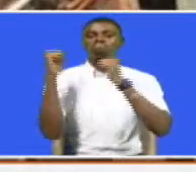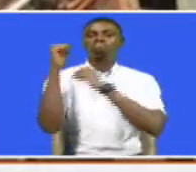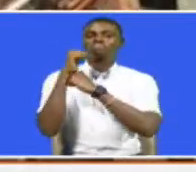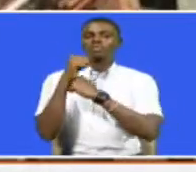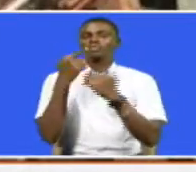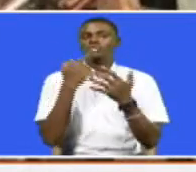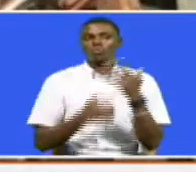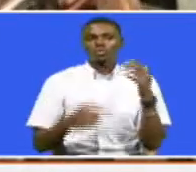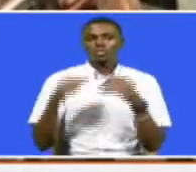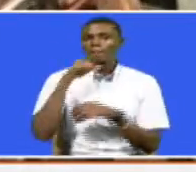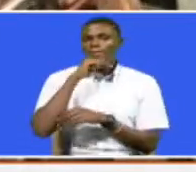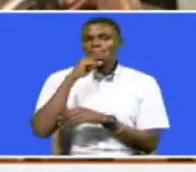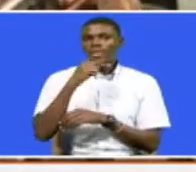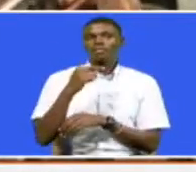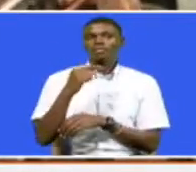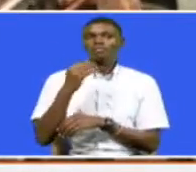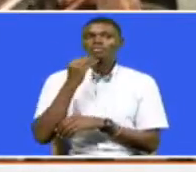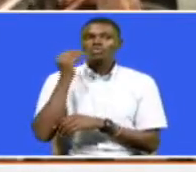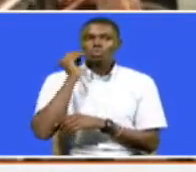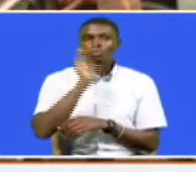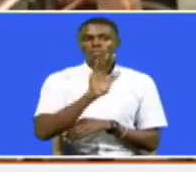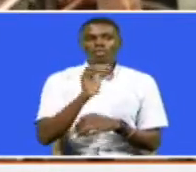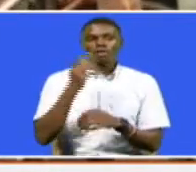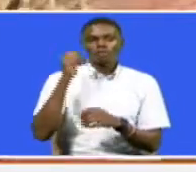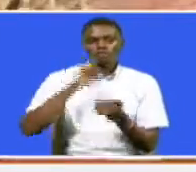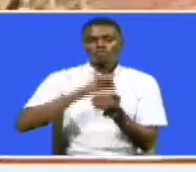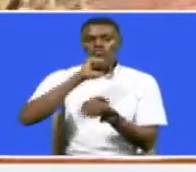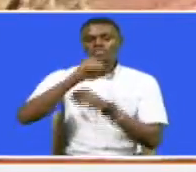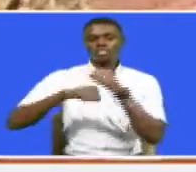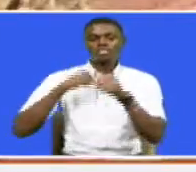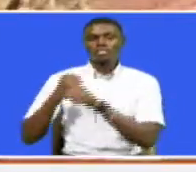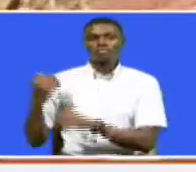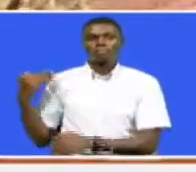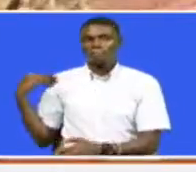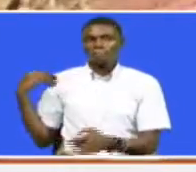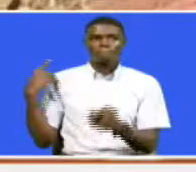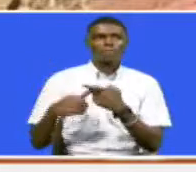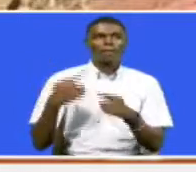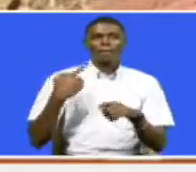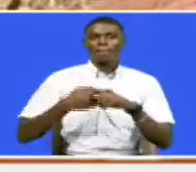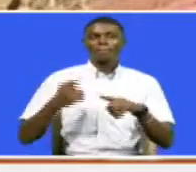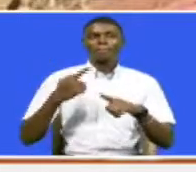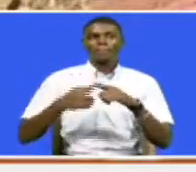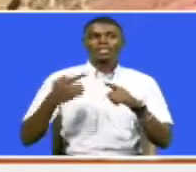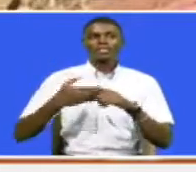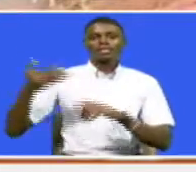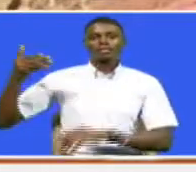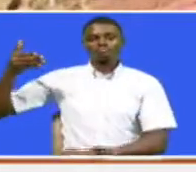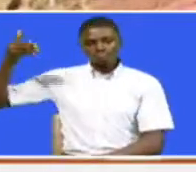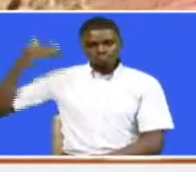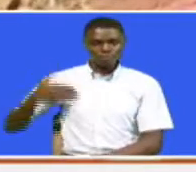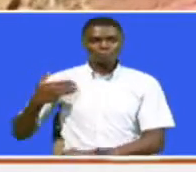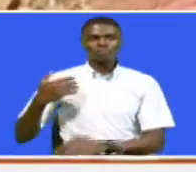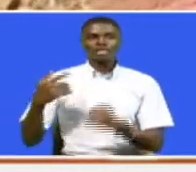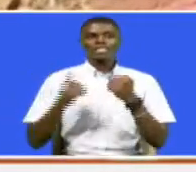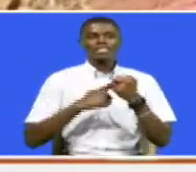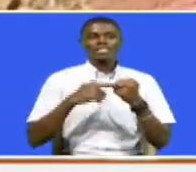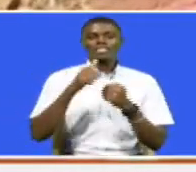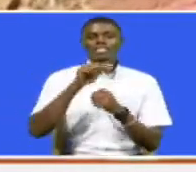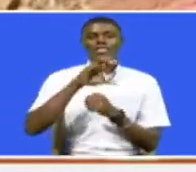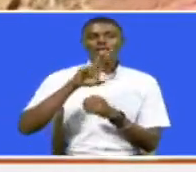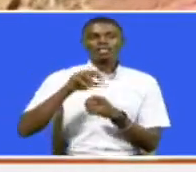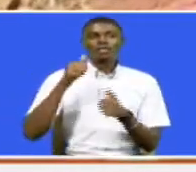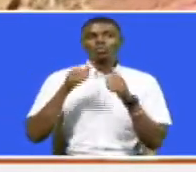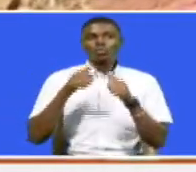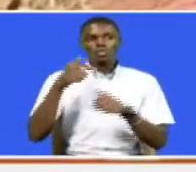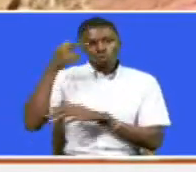George Oshira has called his home for the last 15 years. But just behind them lies another 6 acres piece of land, which